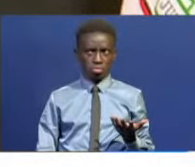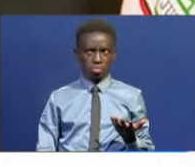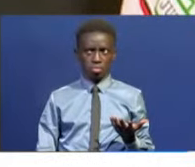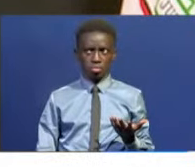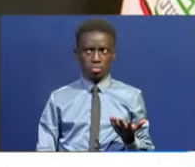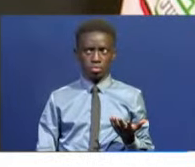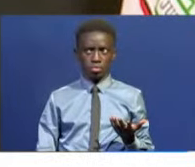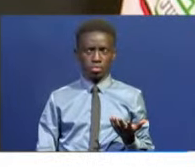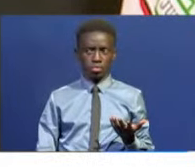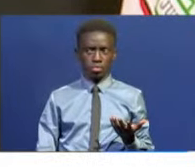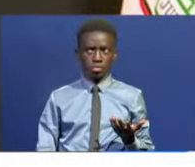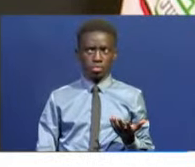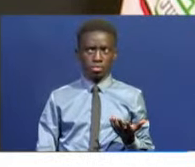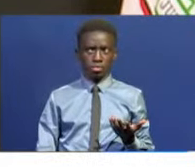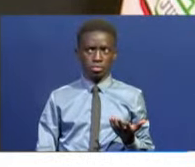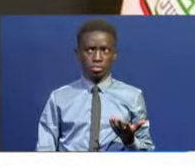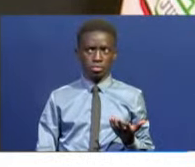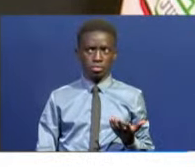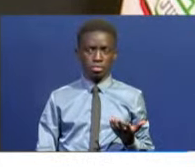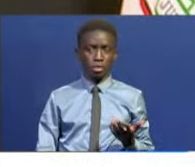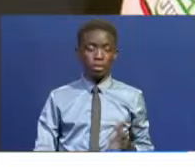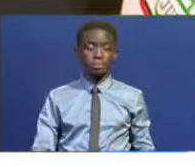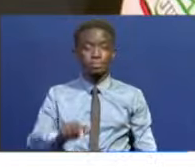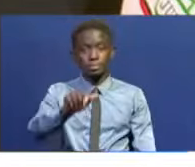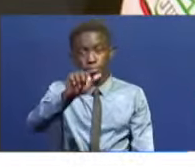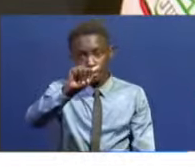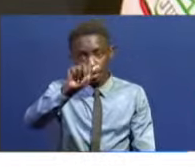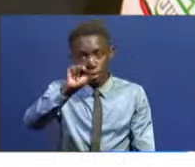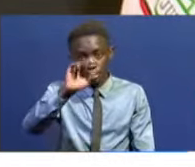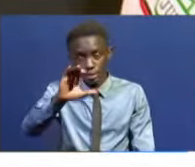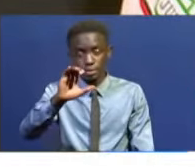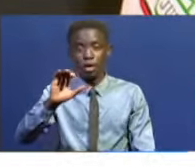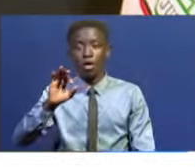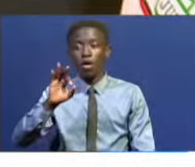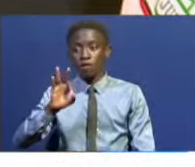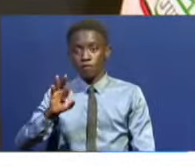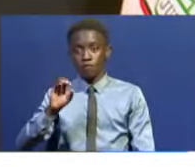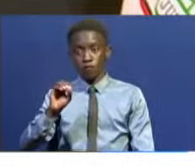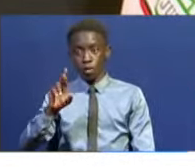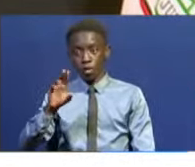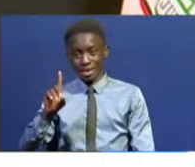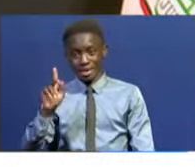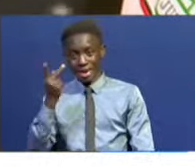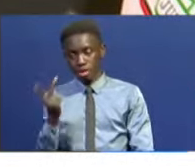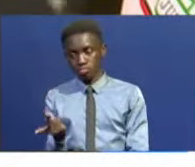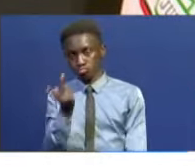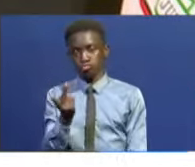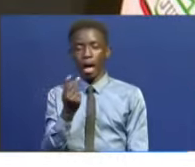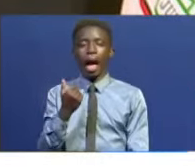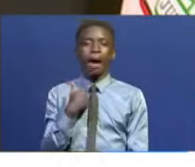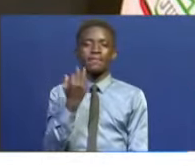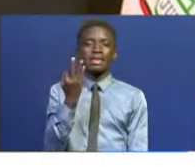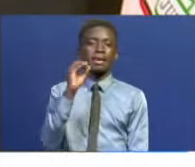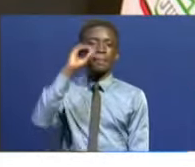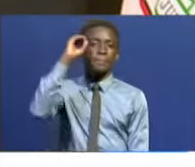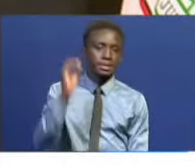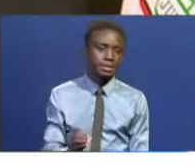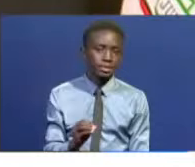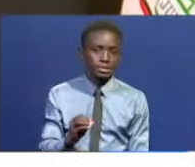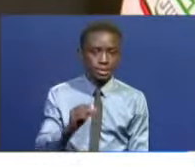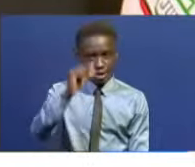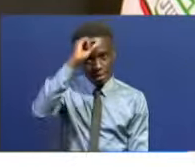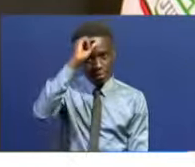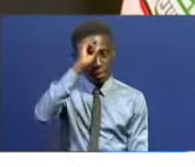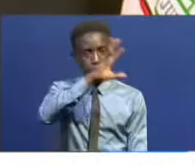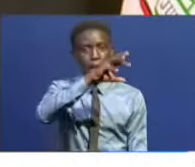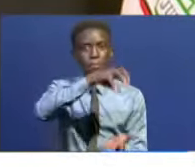He said, ANC and Ford Kenya would have 30% share of national government positions. That is cabinet